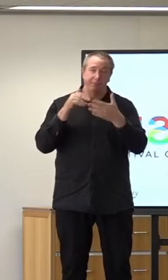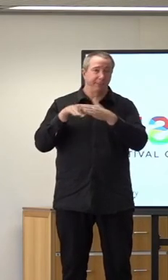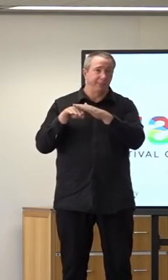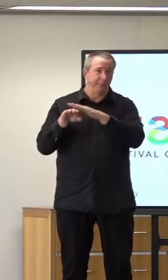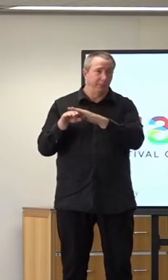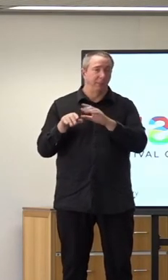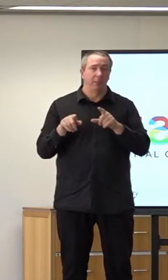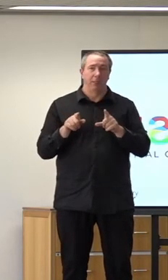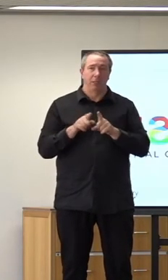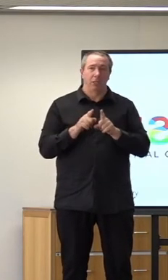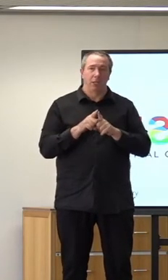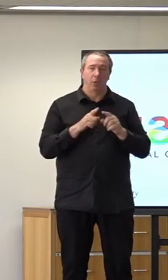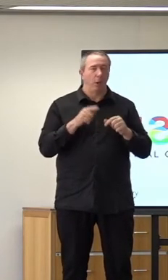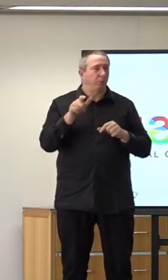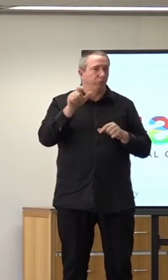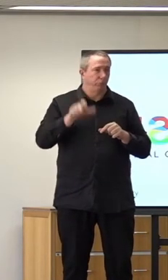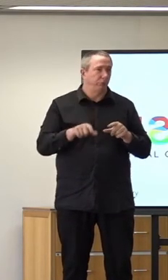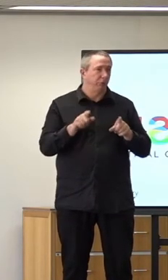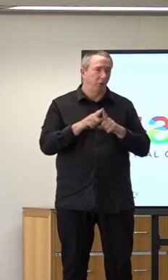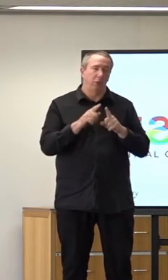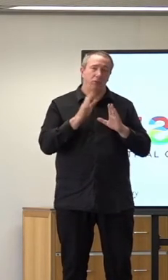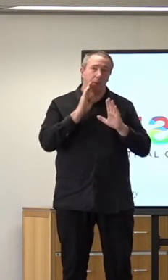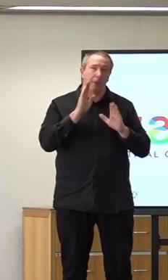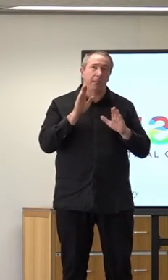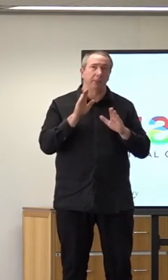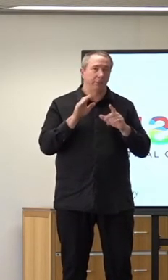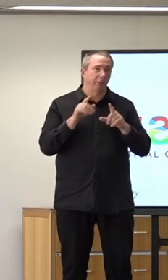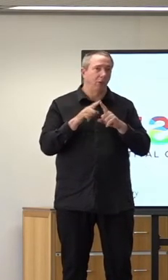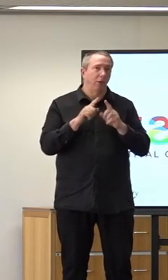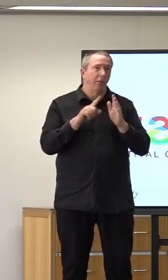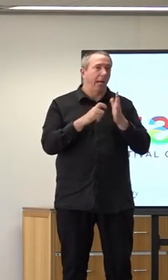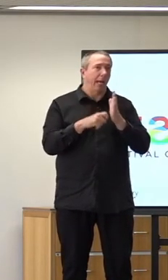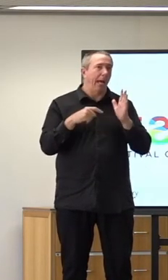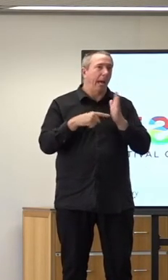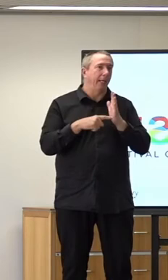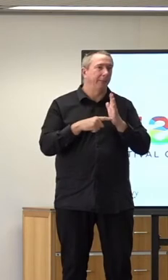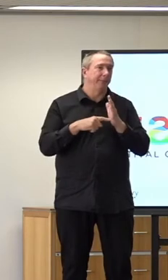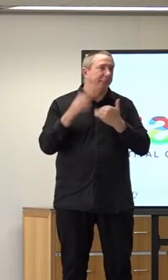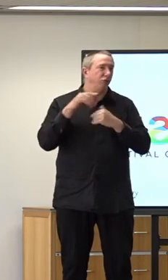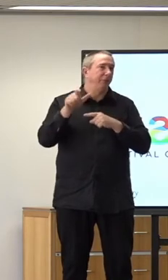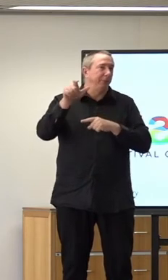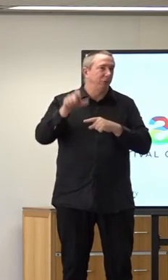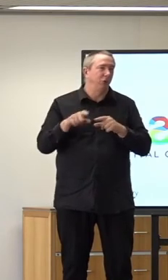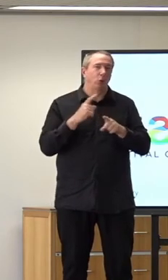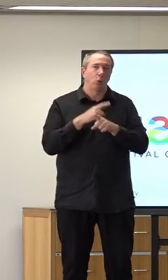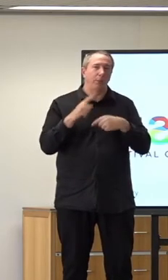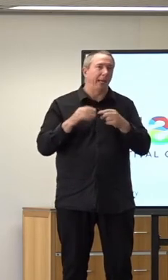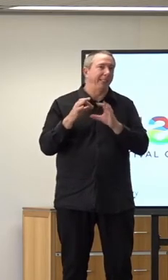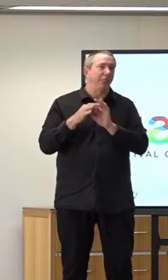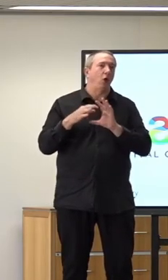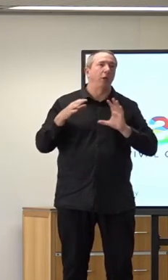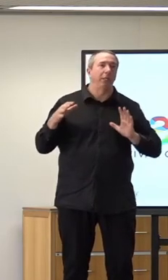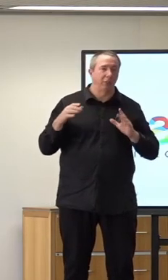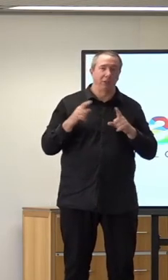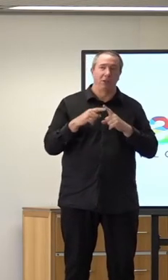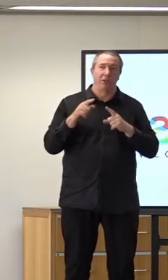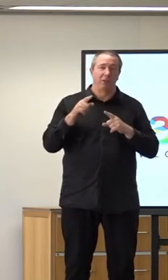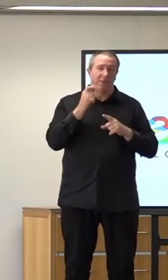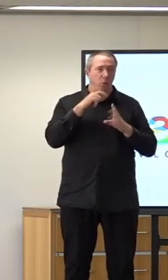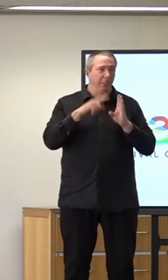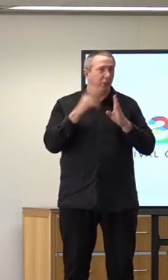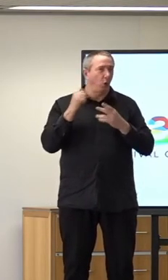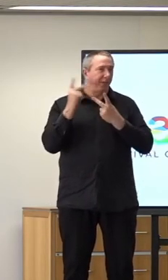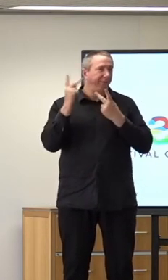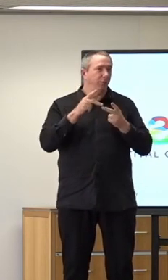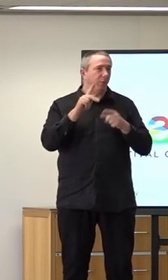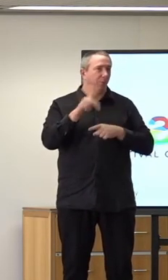Alice Proctor, who's an amazing kind of, you know, art historian who talks a lot about decolonization, who visited Perth a couple of years ago